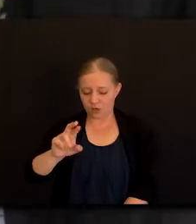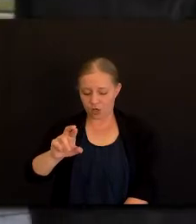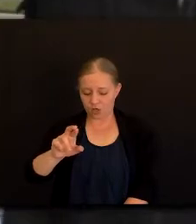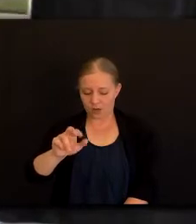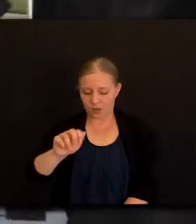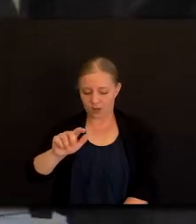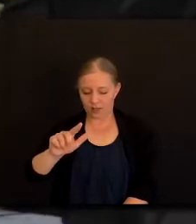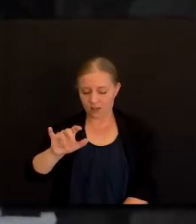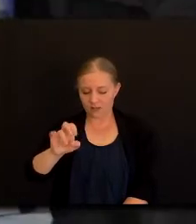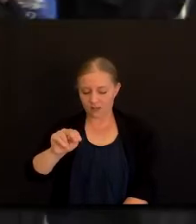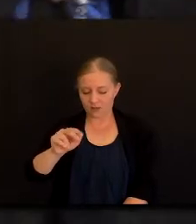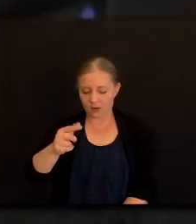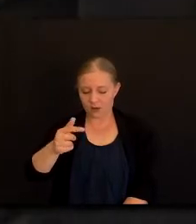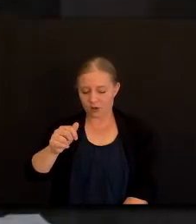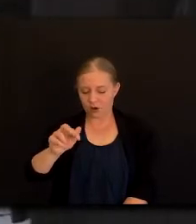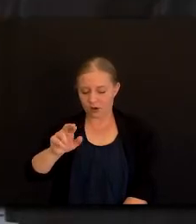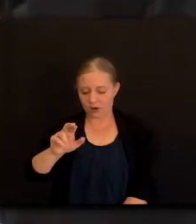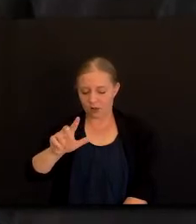Allison Elaine Garlick.